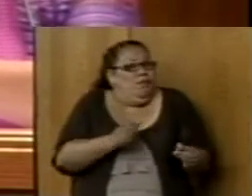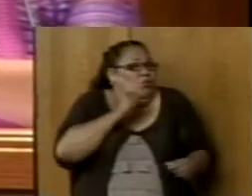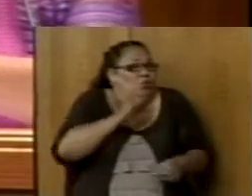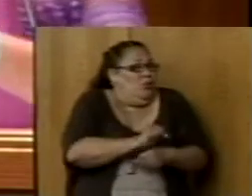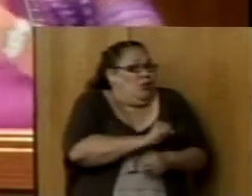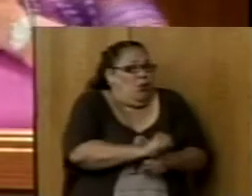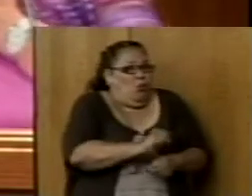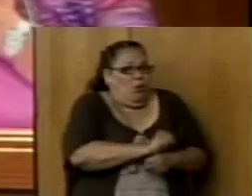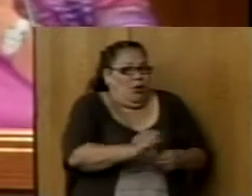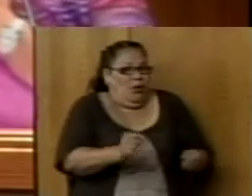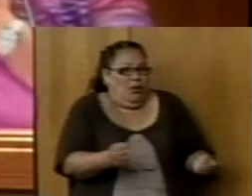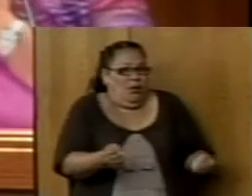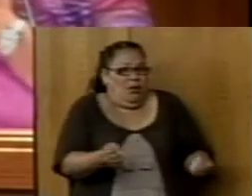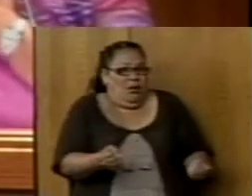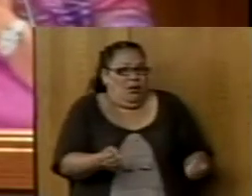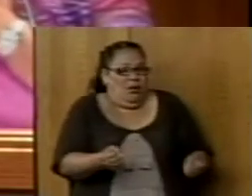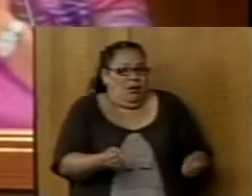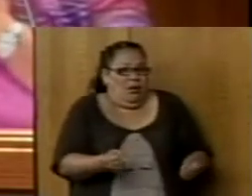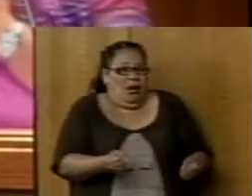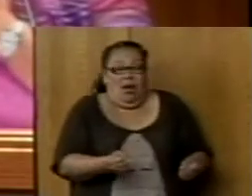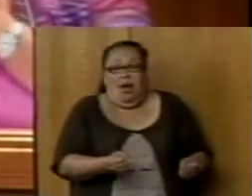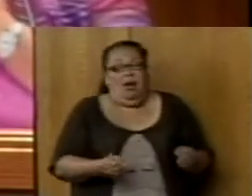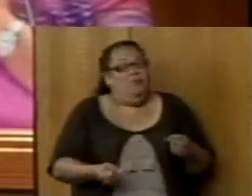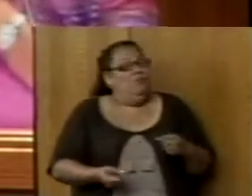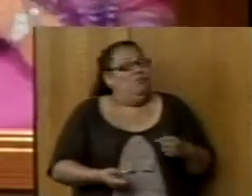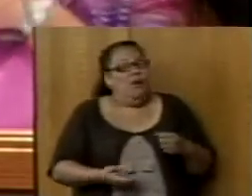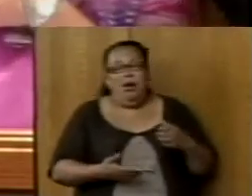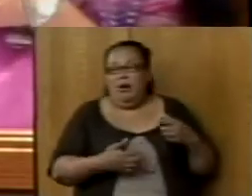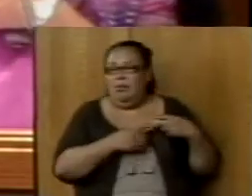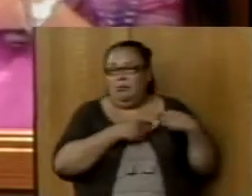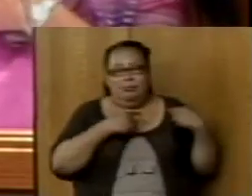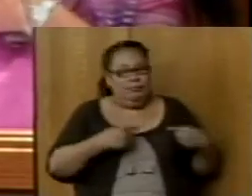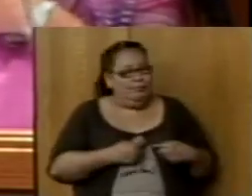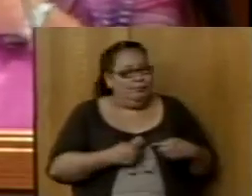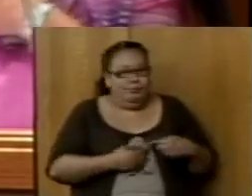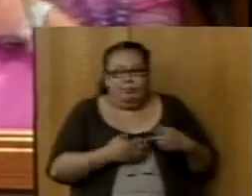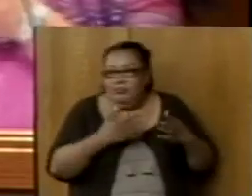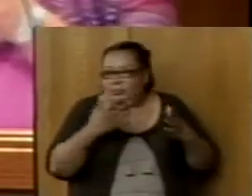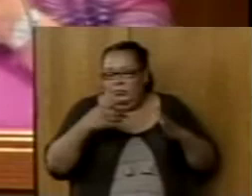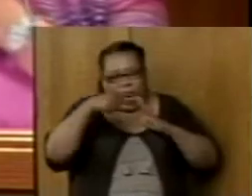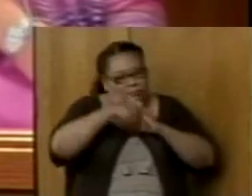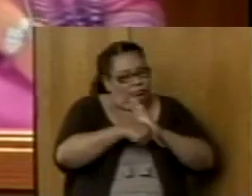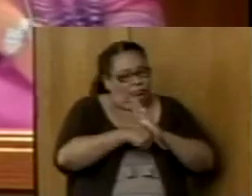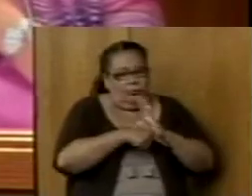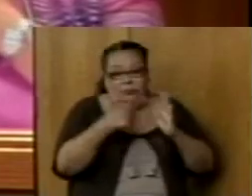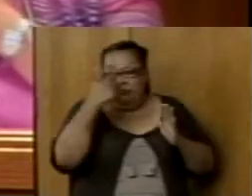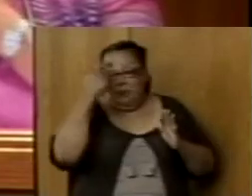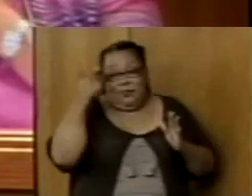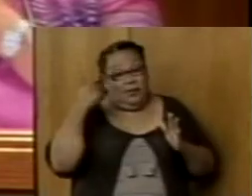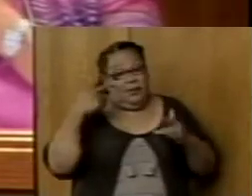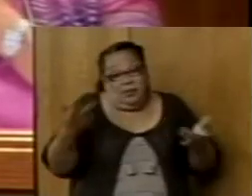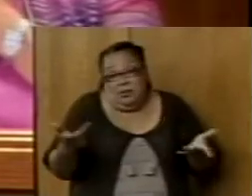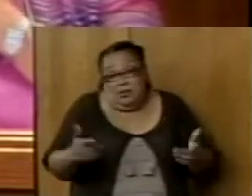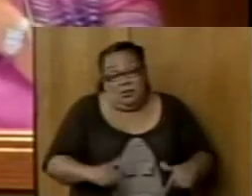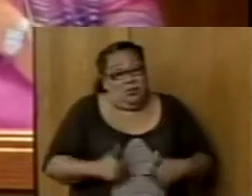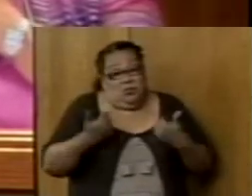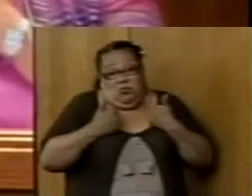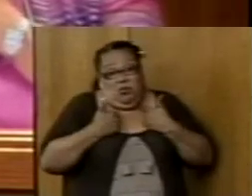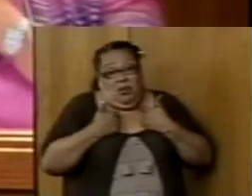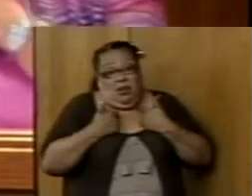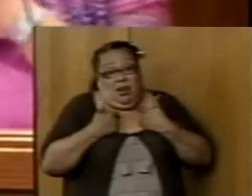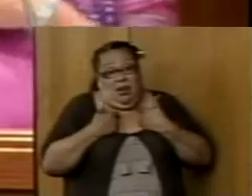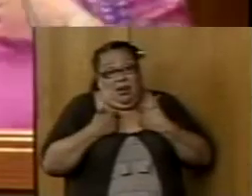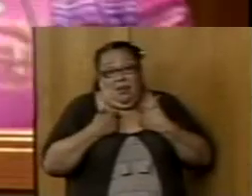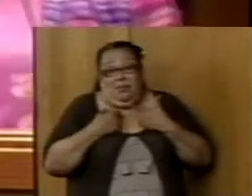working. And I, from the bottom of my heart, ask that we take that into consideration, Dr. Montoya, because these are our life's